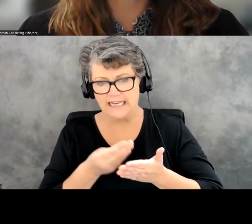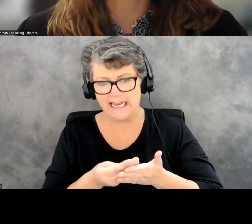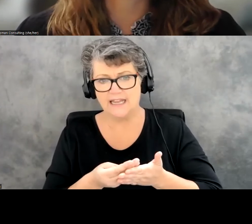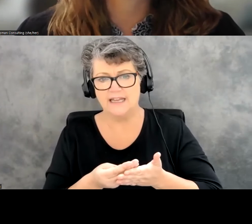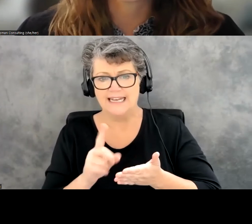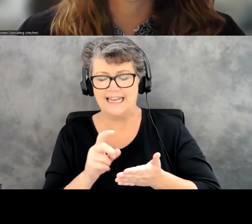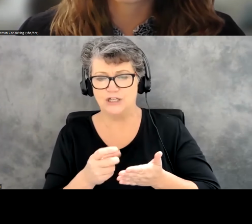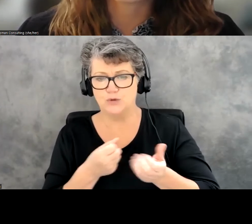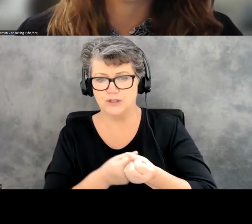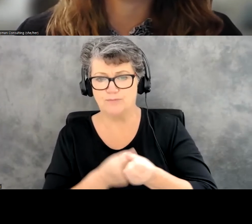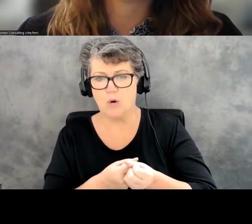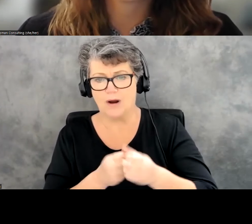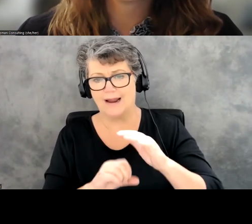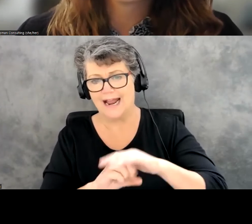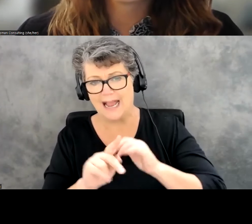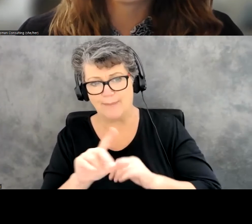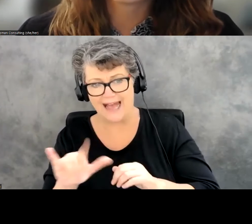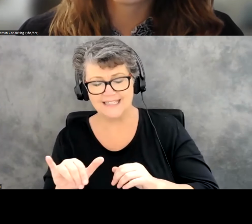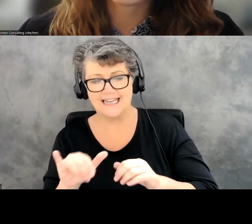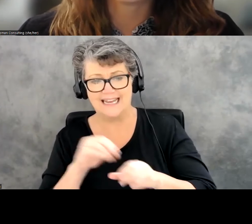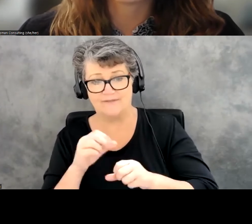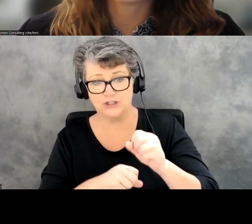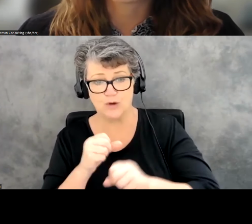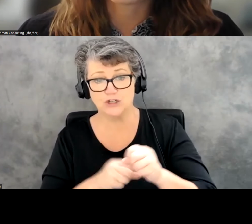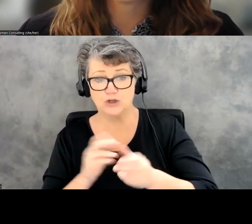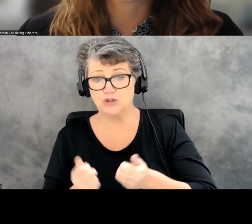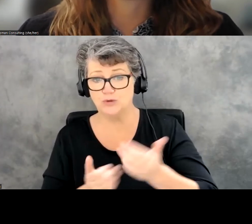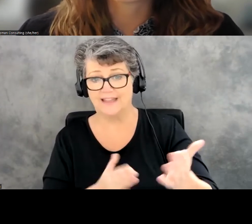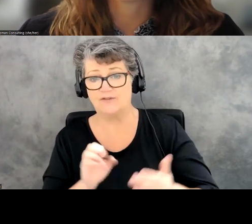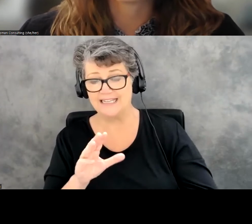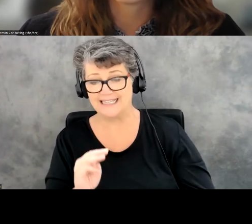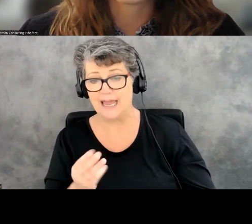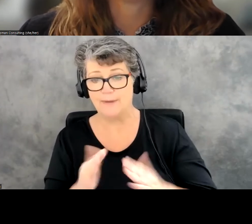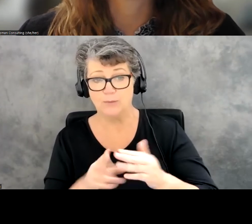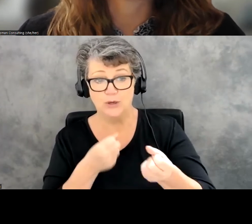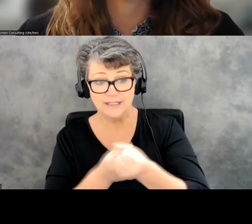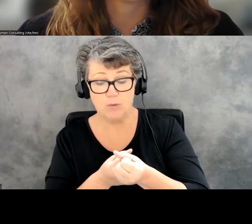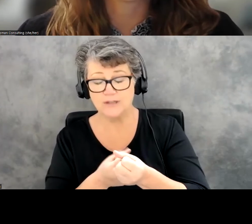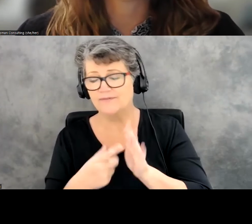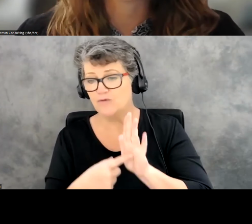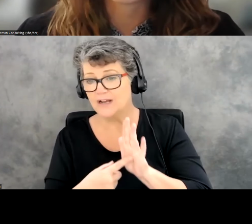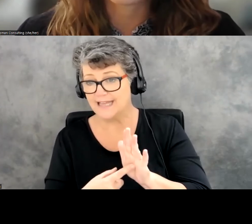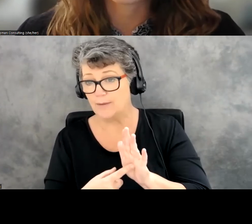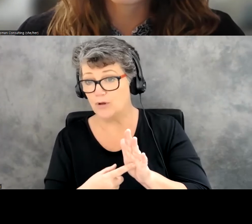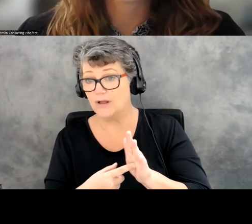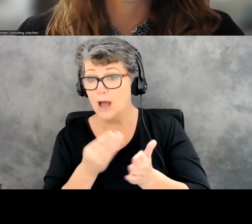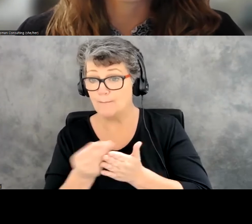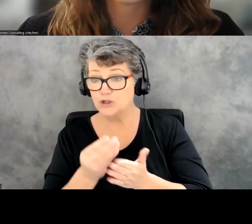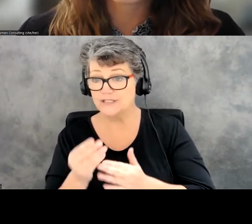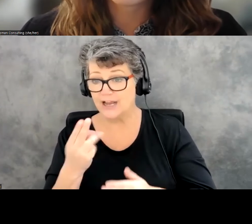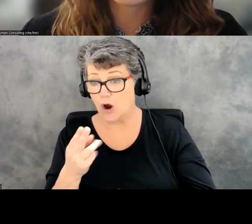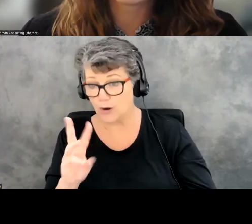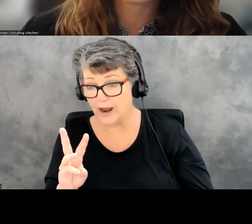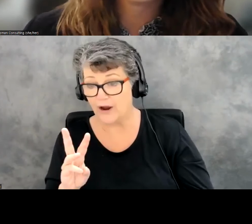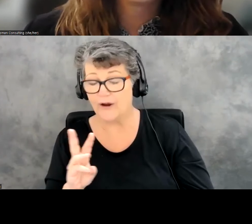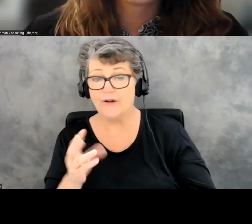and infrastructure necessary to deliver ECM and community supports. For example, this could include purchasing hardware or